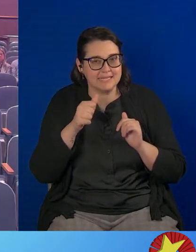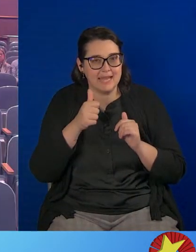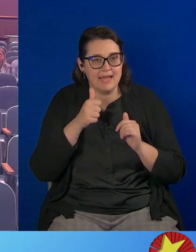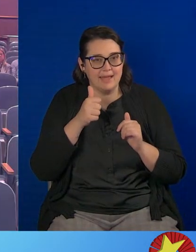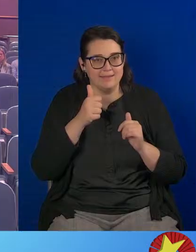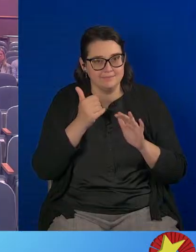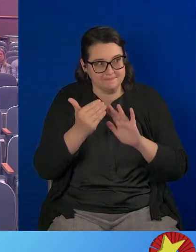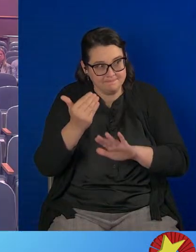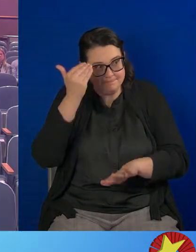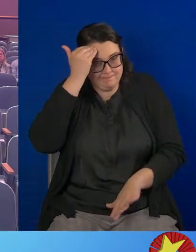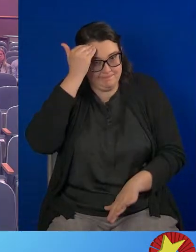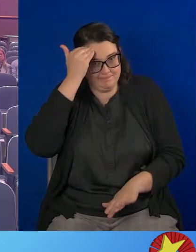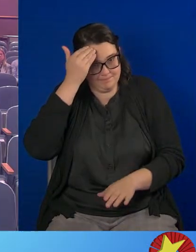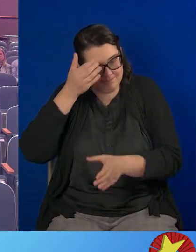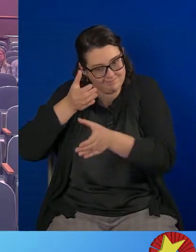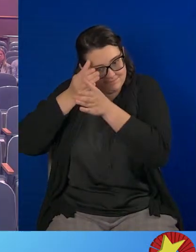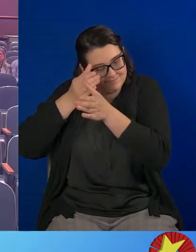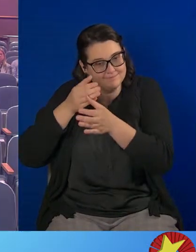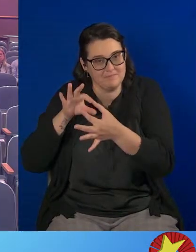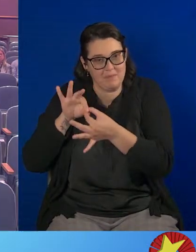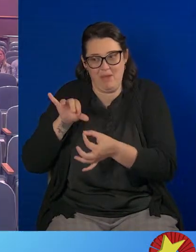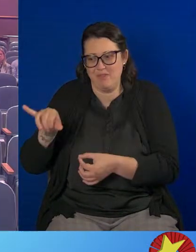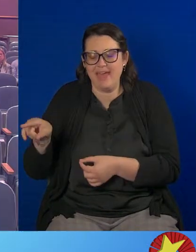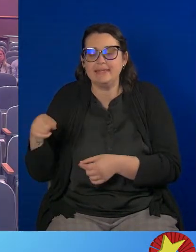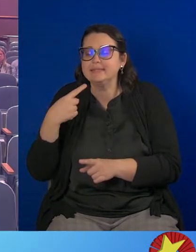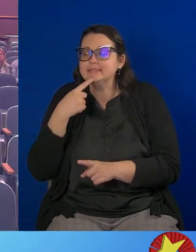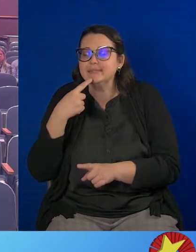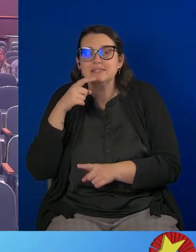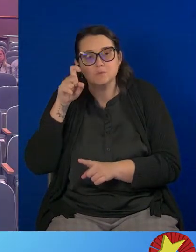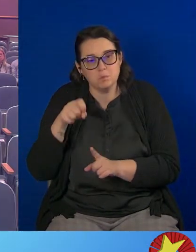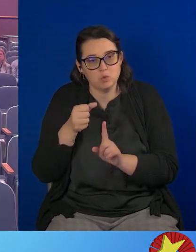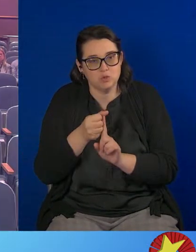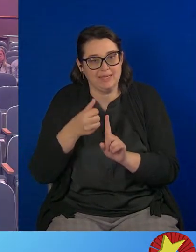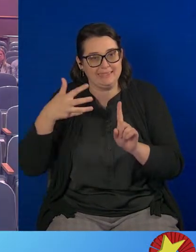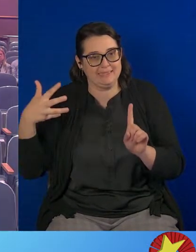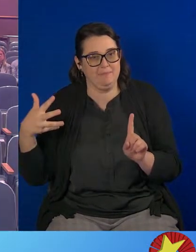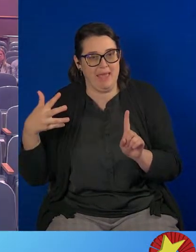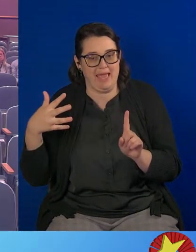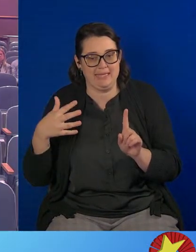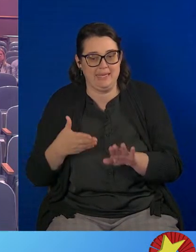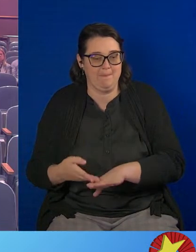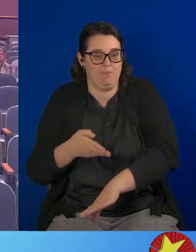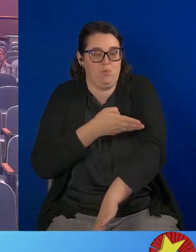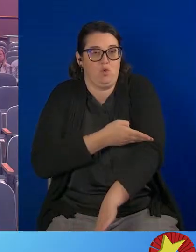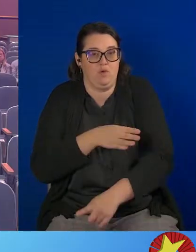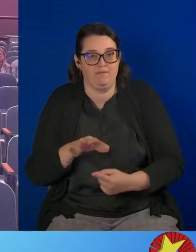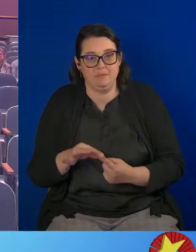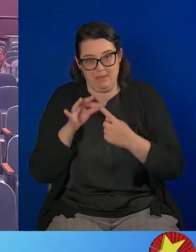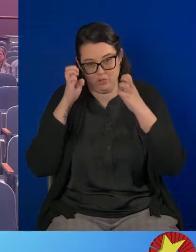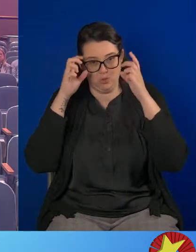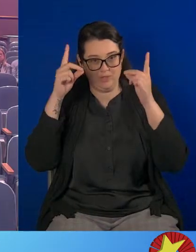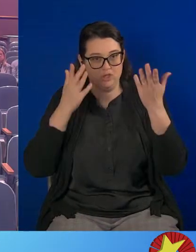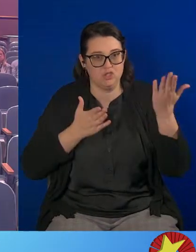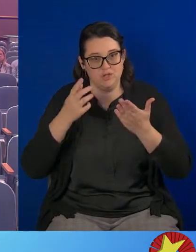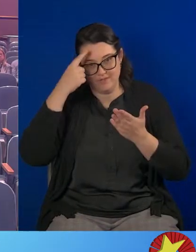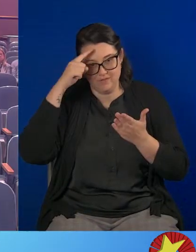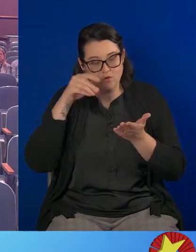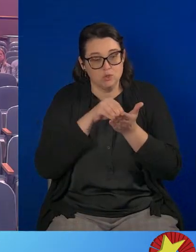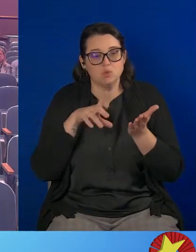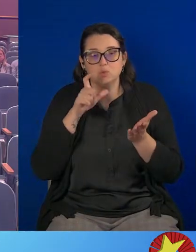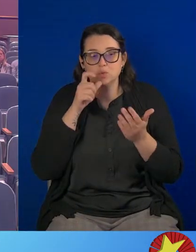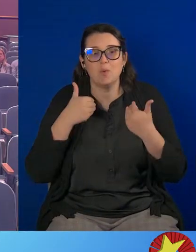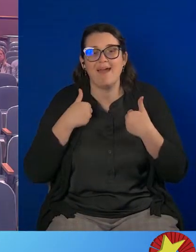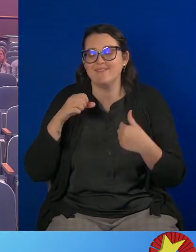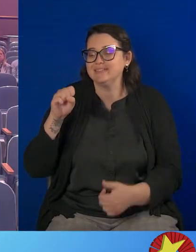Colette, it's saying that it's supposed to expand and improve special education services for students with sensory disabilities.